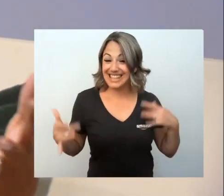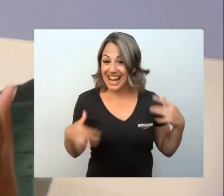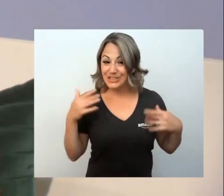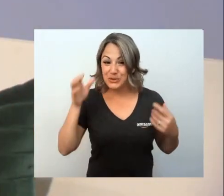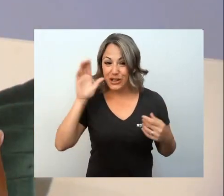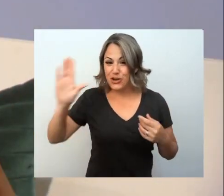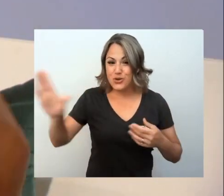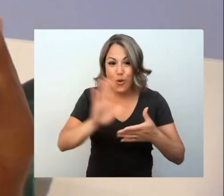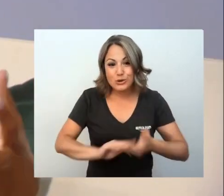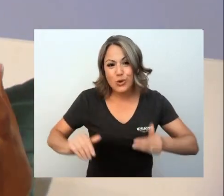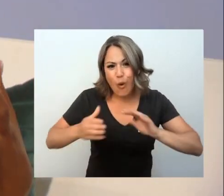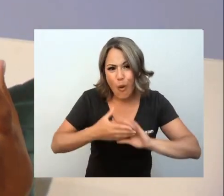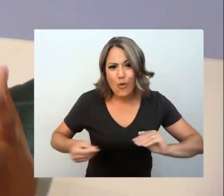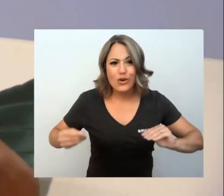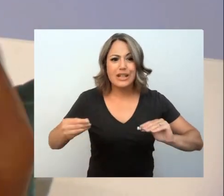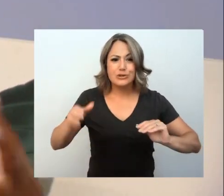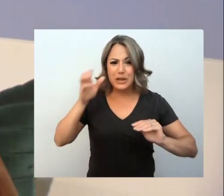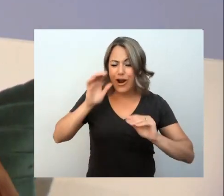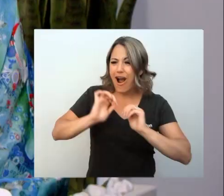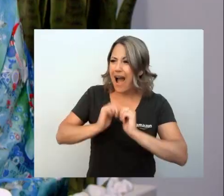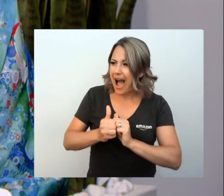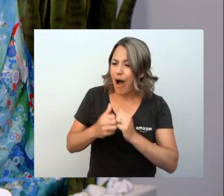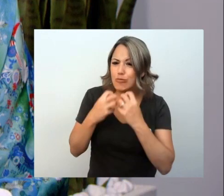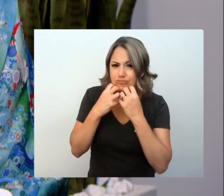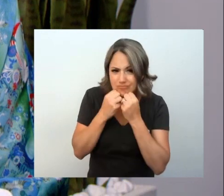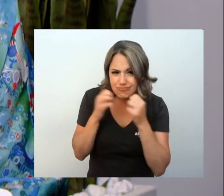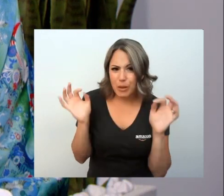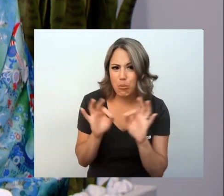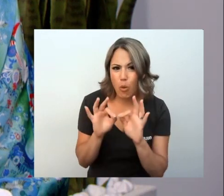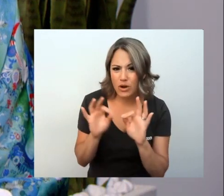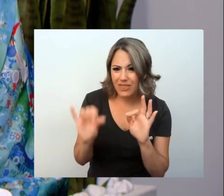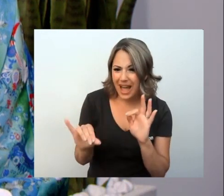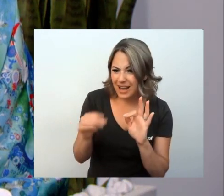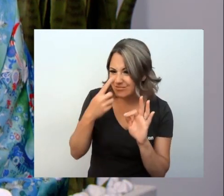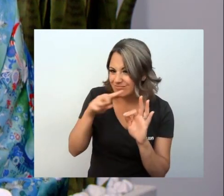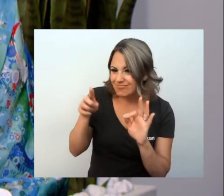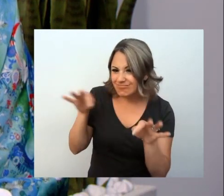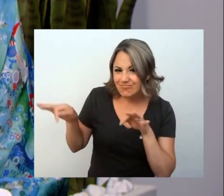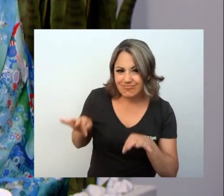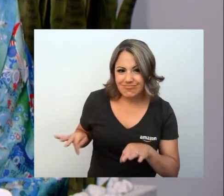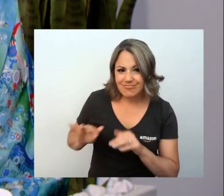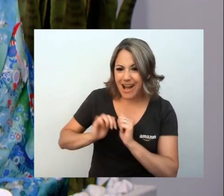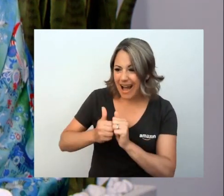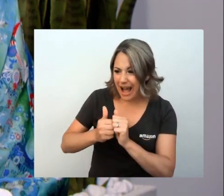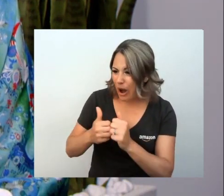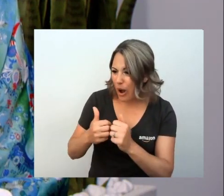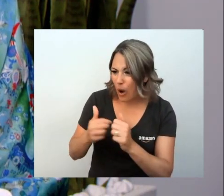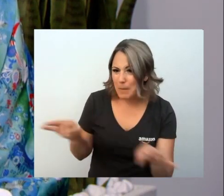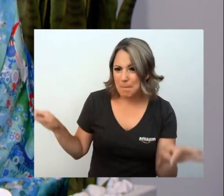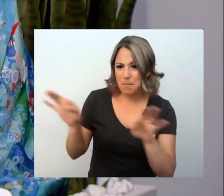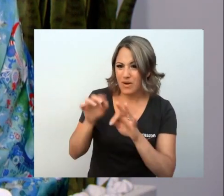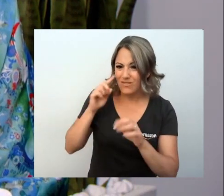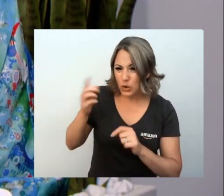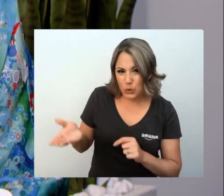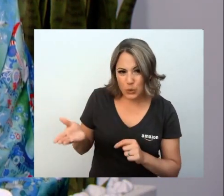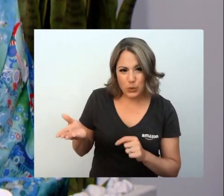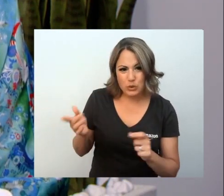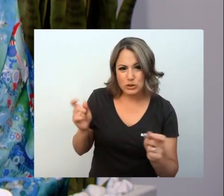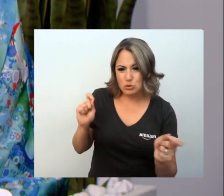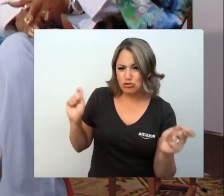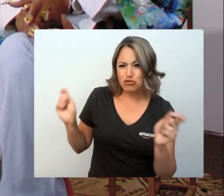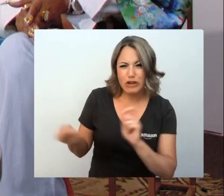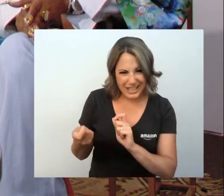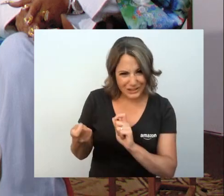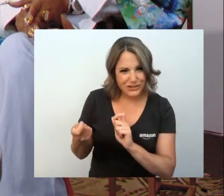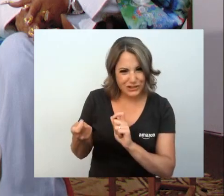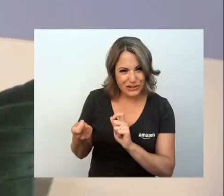hear your story and to hear how important that was. So tell us a little bit more about how important it was for you to change the